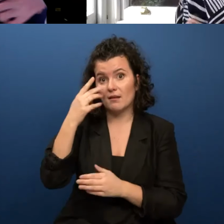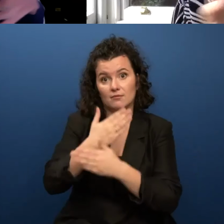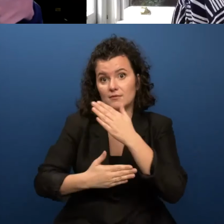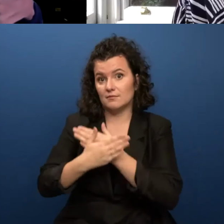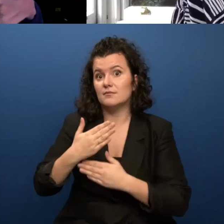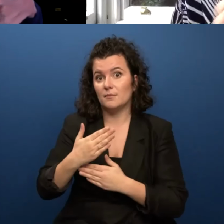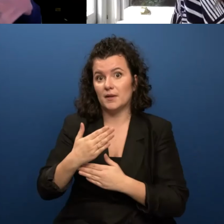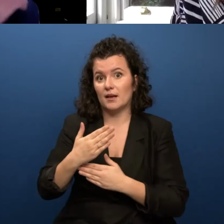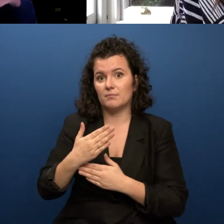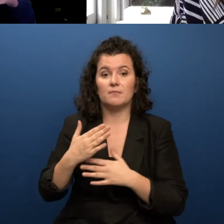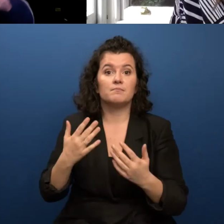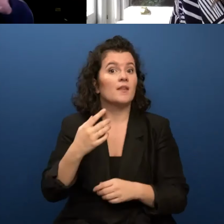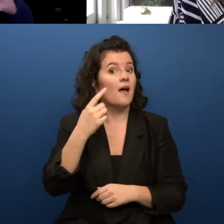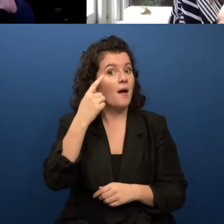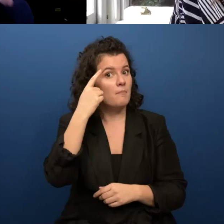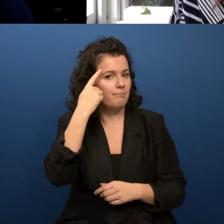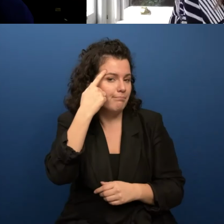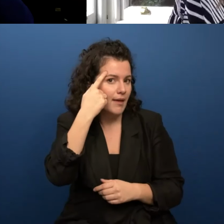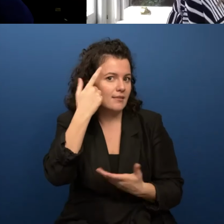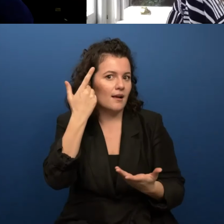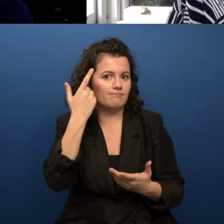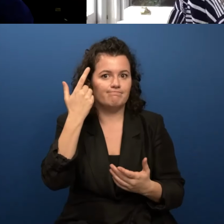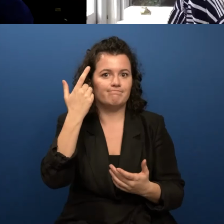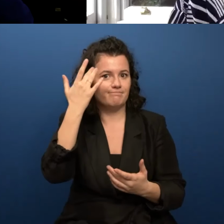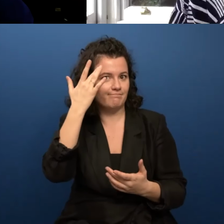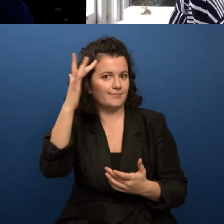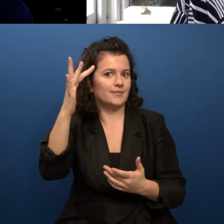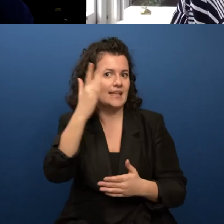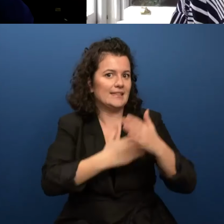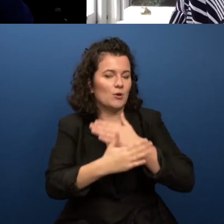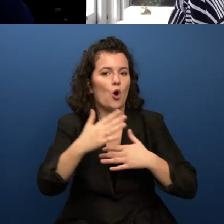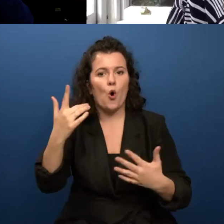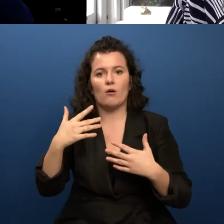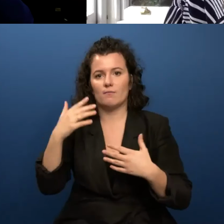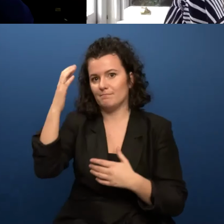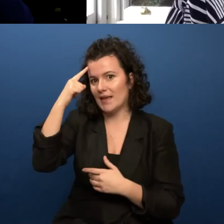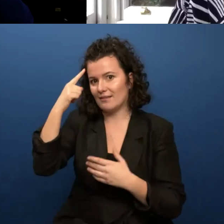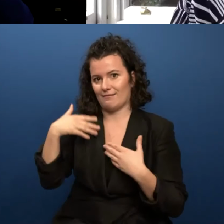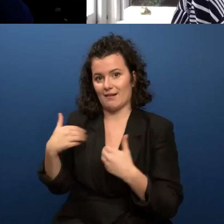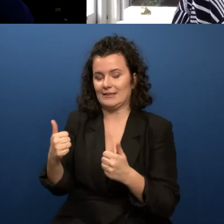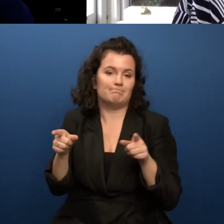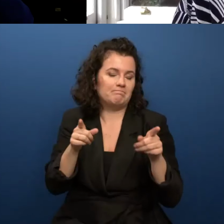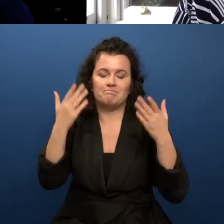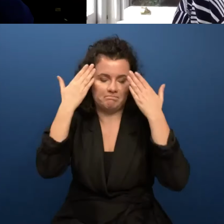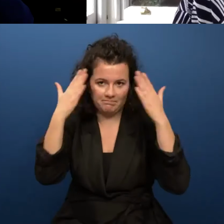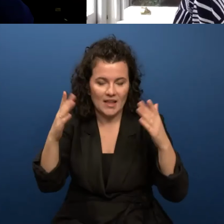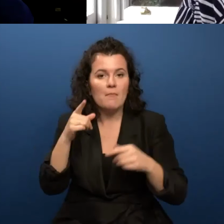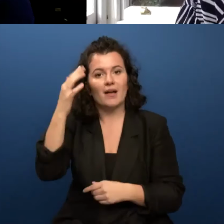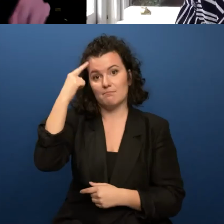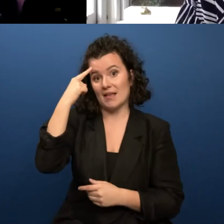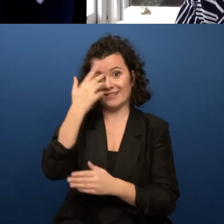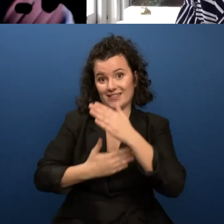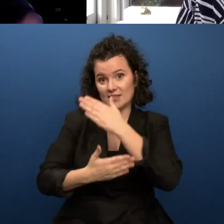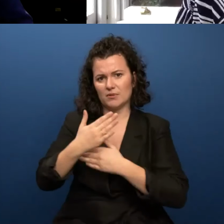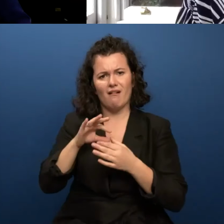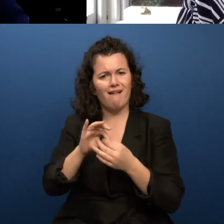refers to mental health or intellectual disability, but it could be both, to receive legal advice? I have experience with this